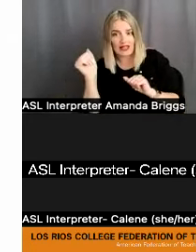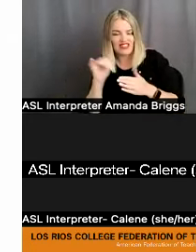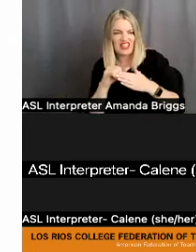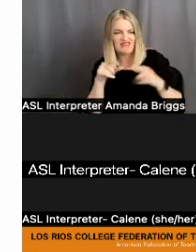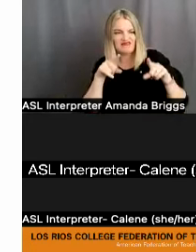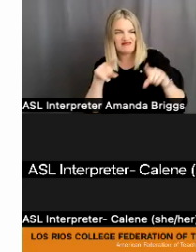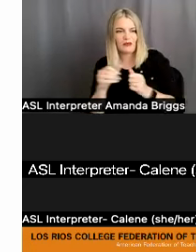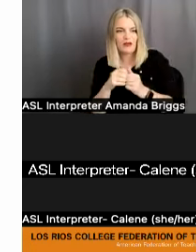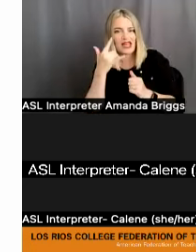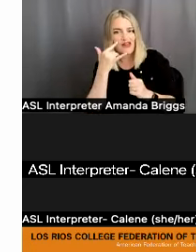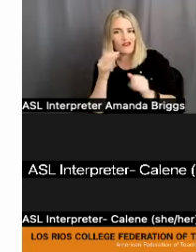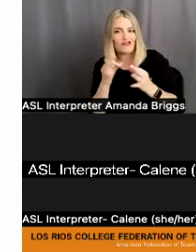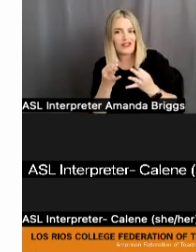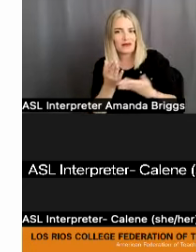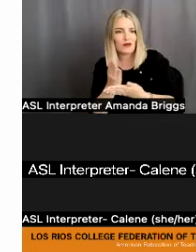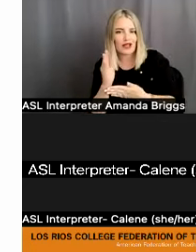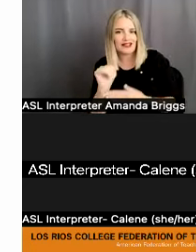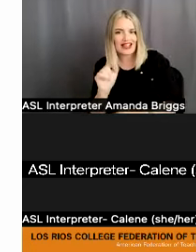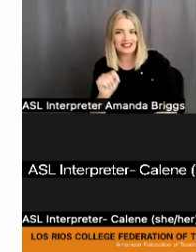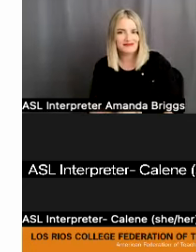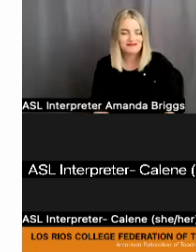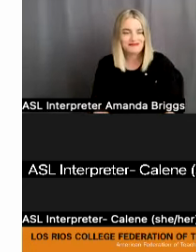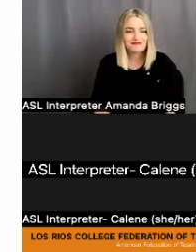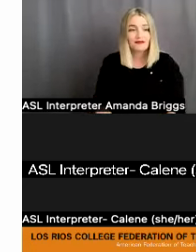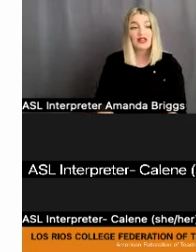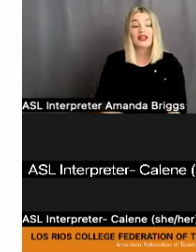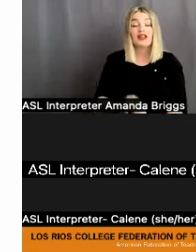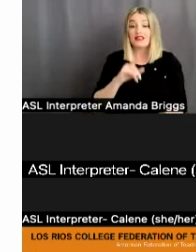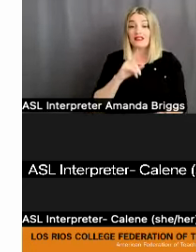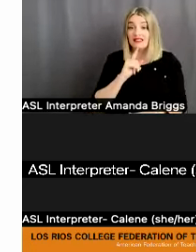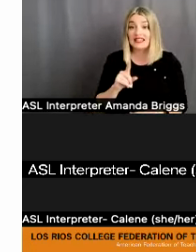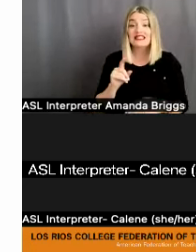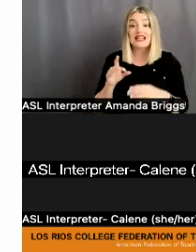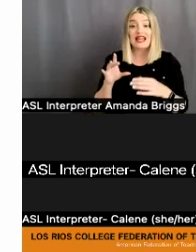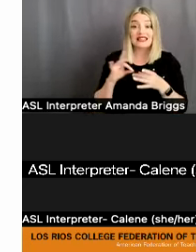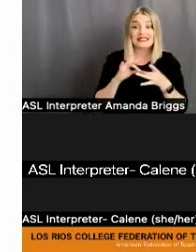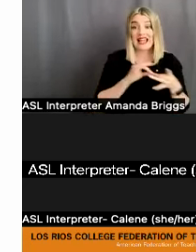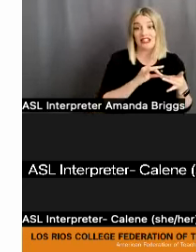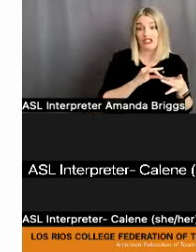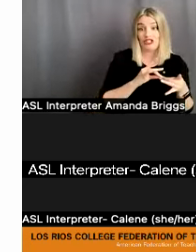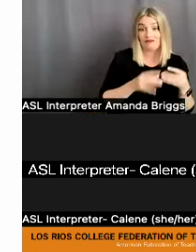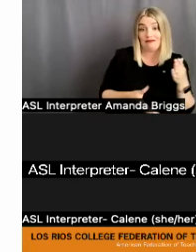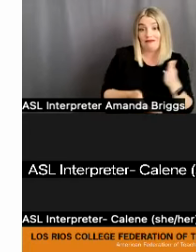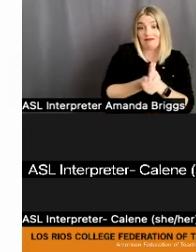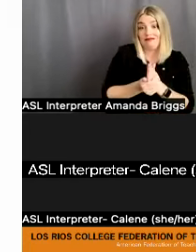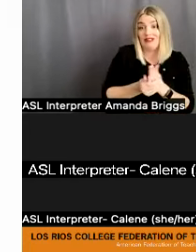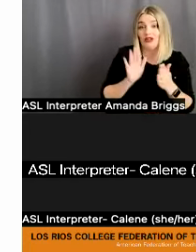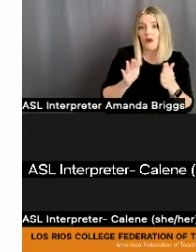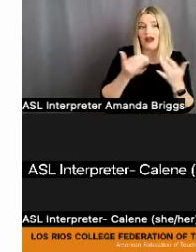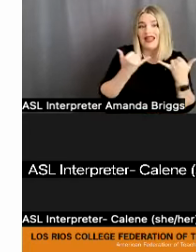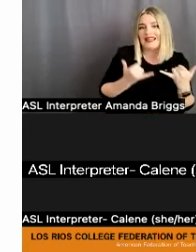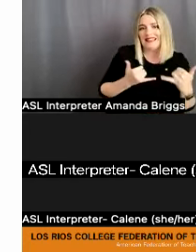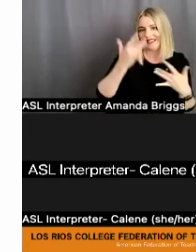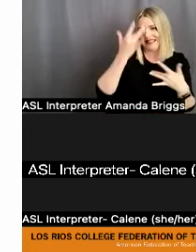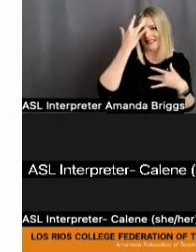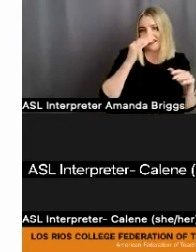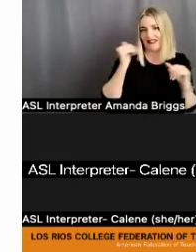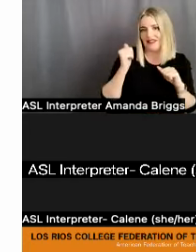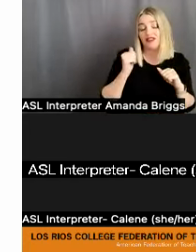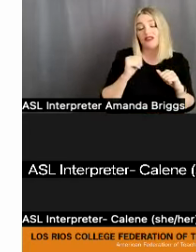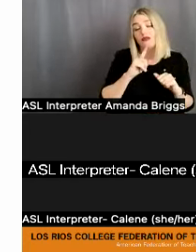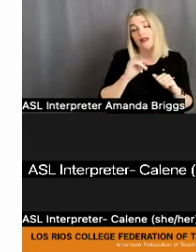California Family Rights Act. And that this is attached to your existing existing sick leave. So essentially